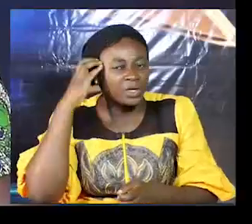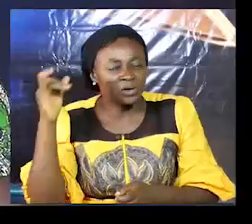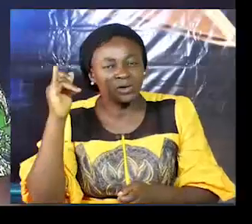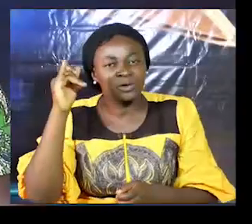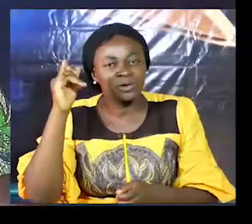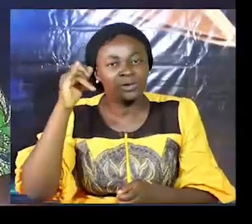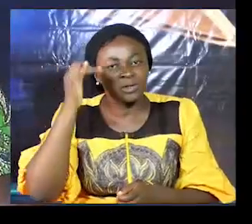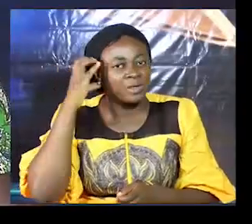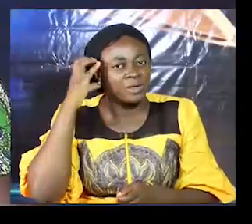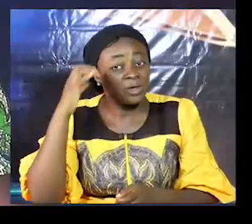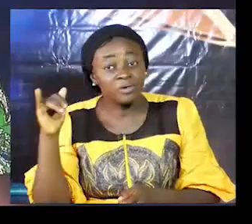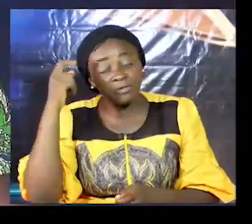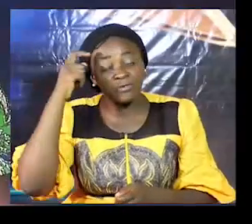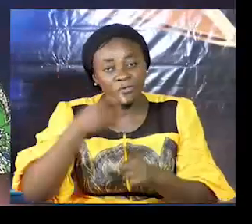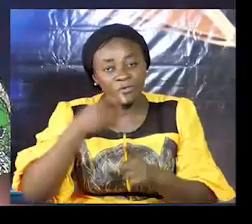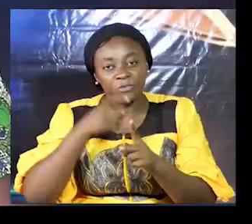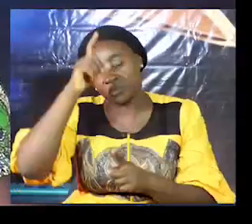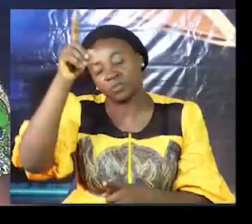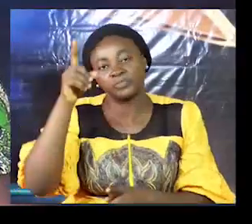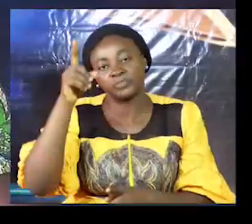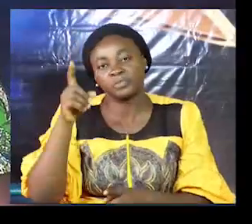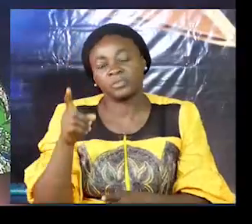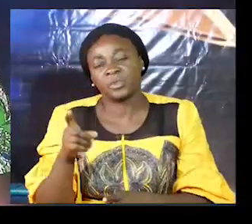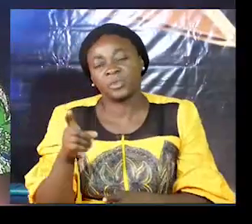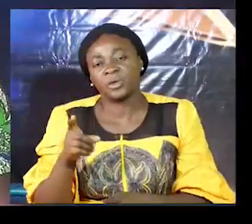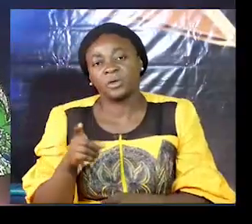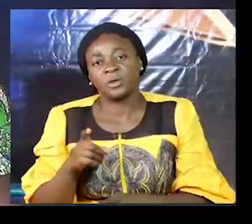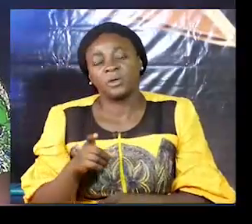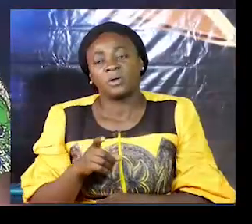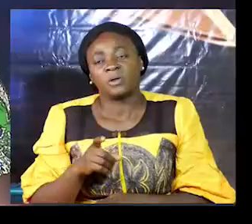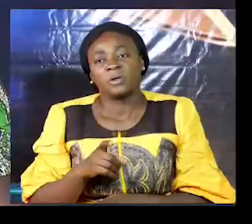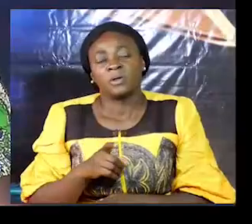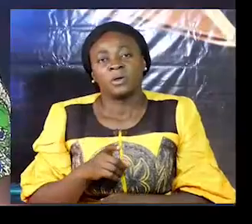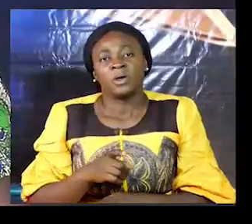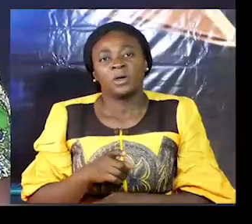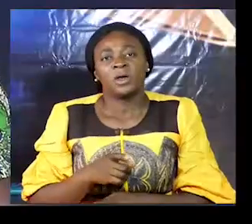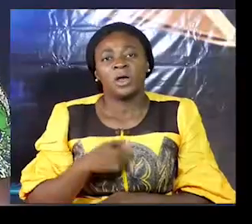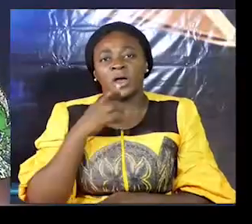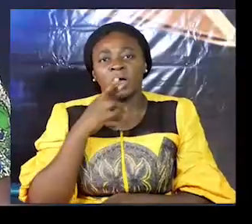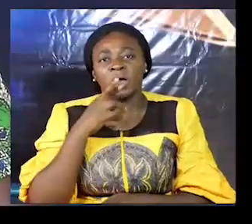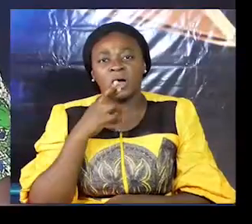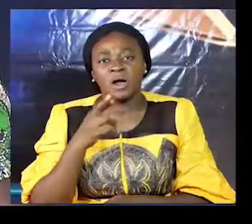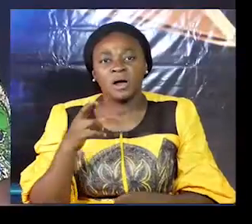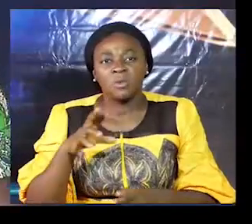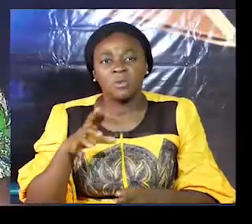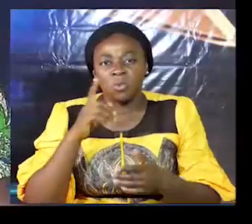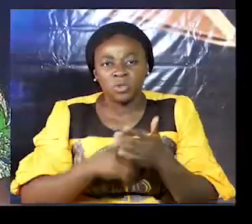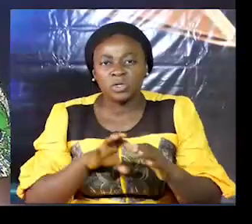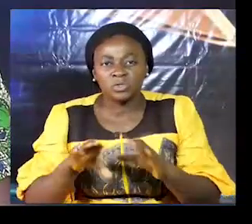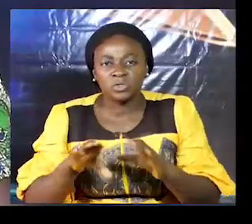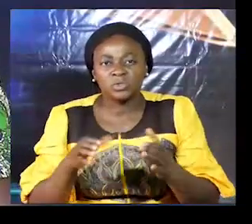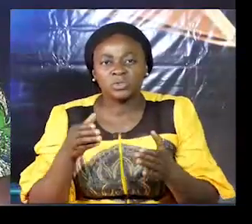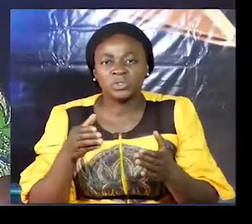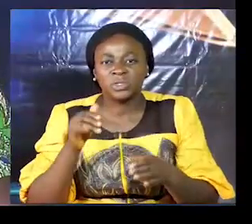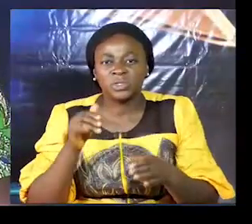that is not marriable? Is an unbeliever. What are you doing in that relationship? Are you trusting God and say, Father, I'm ending it now because I